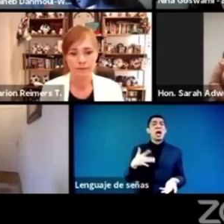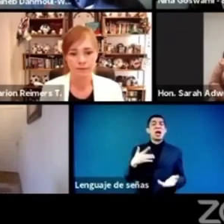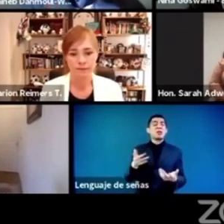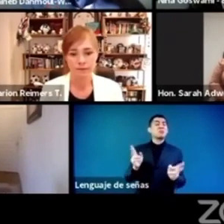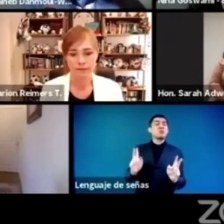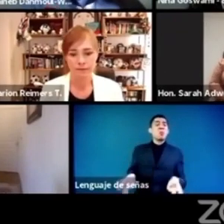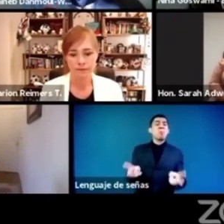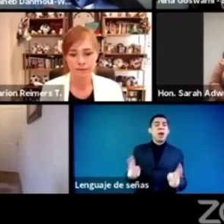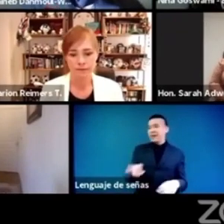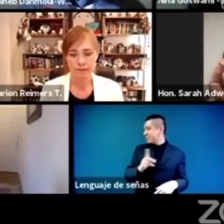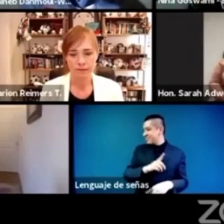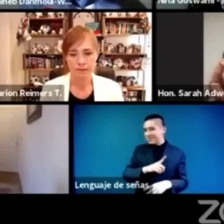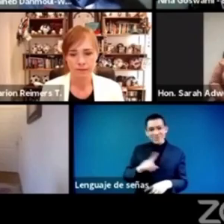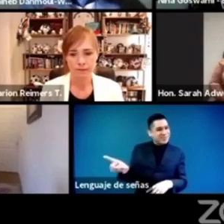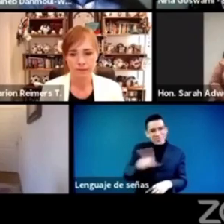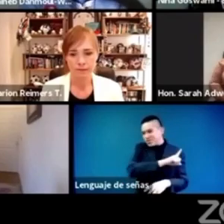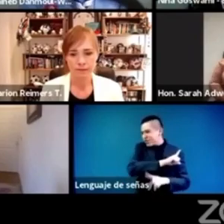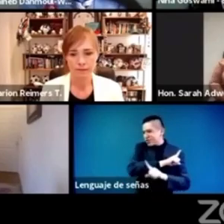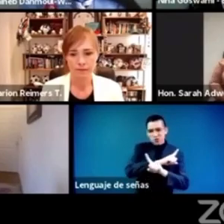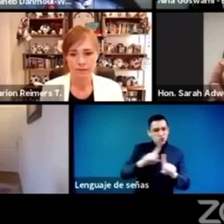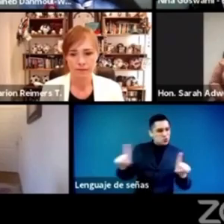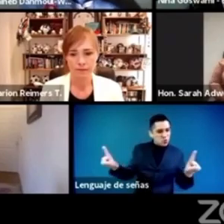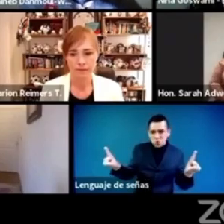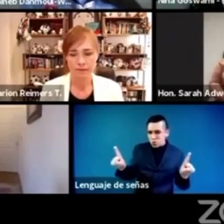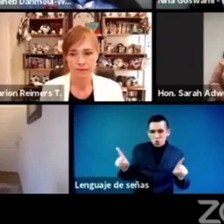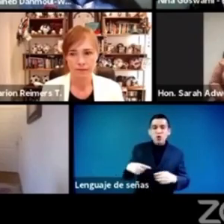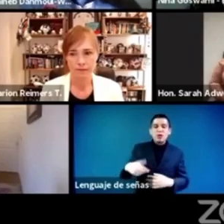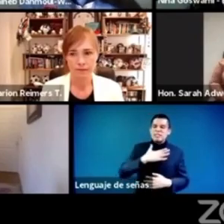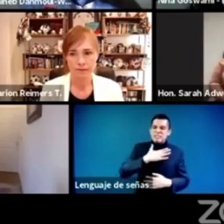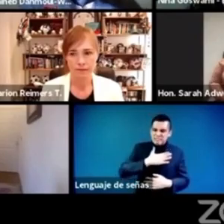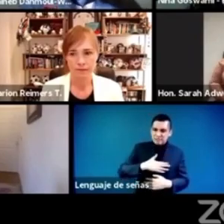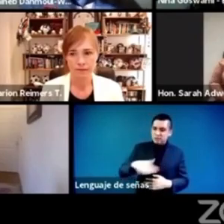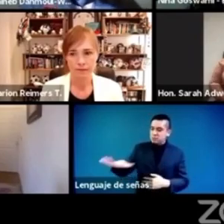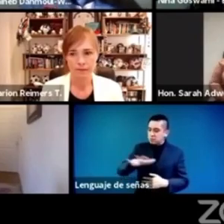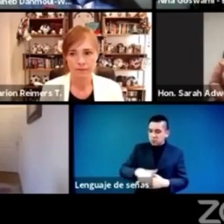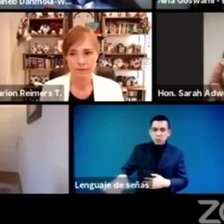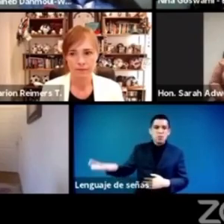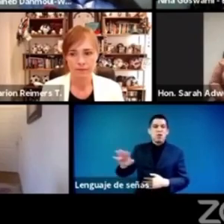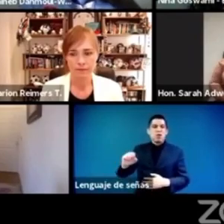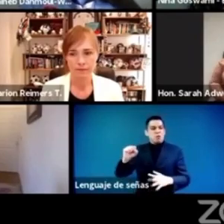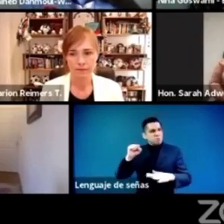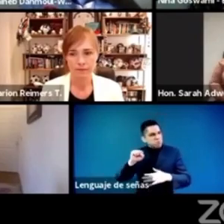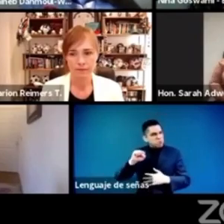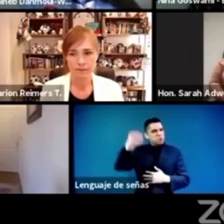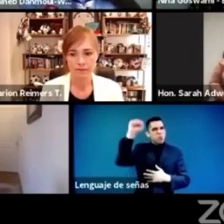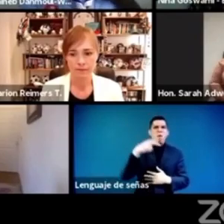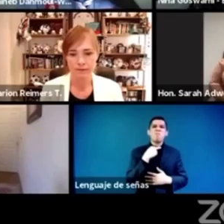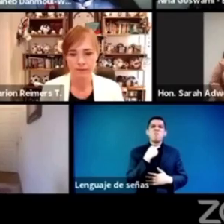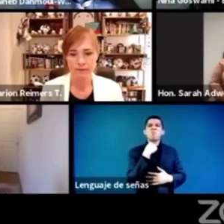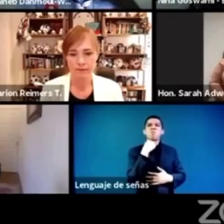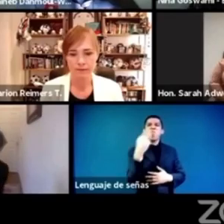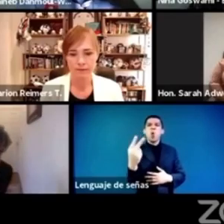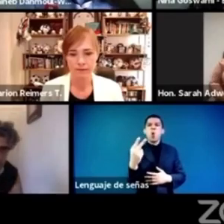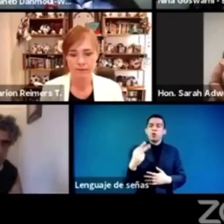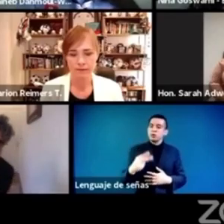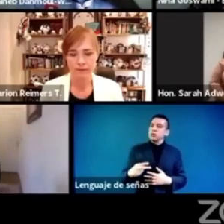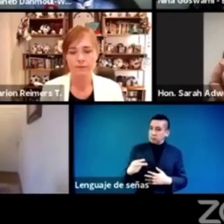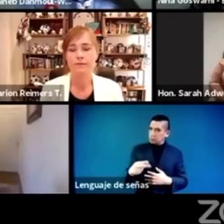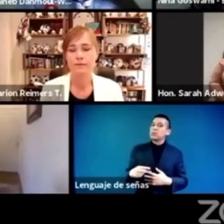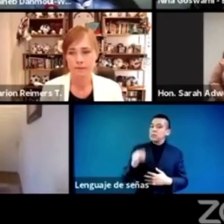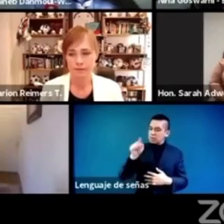their voices and making a change. As I mentioned before, governments have to make sure that discussions are brought up to the